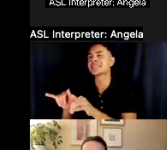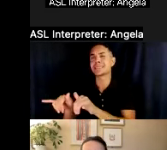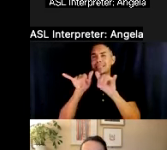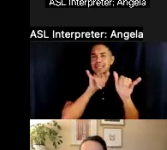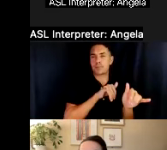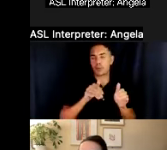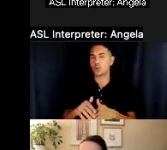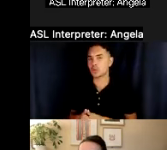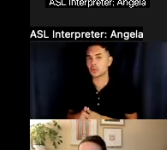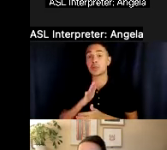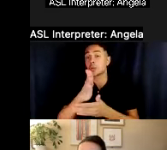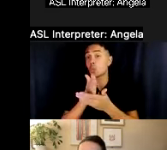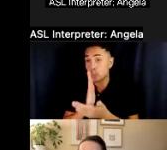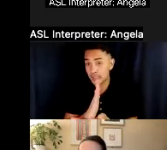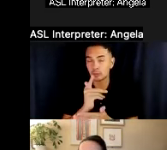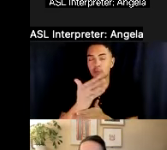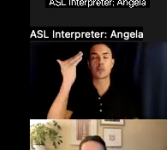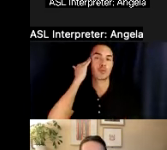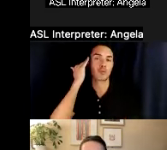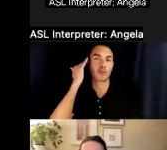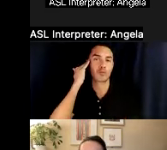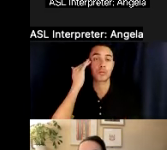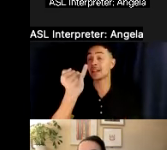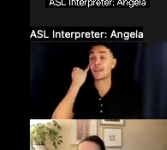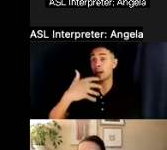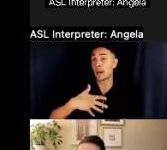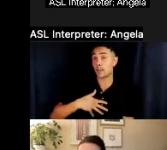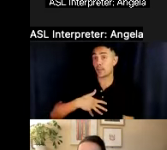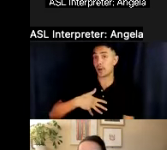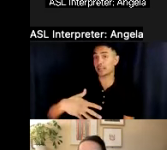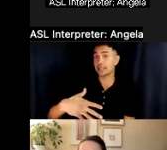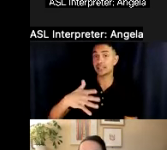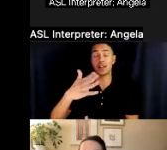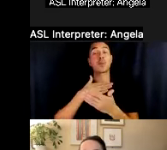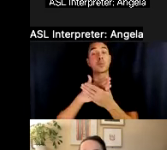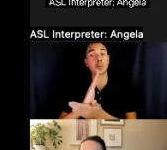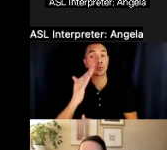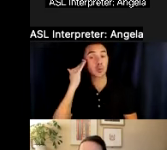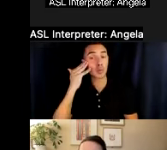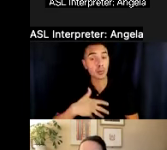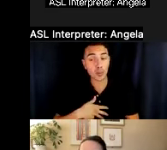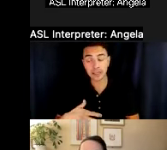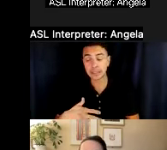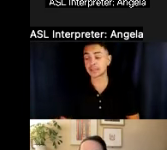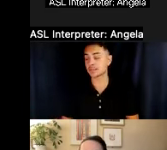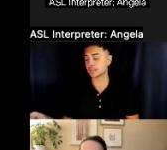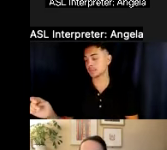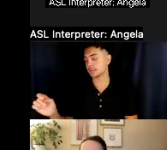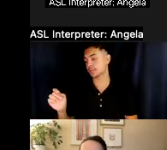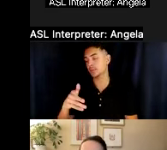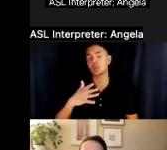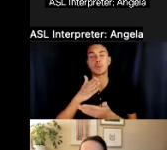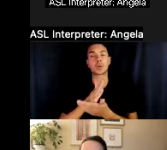about the right to know. So like with a pregnancy test, you the right to know if you're pregnant, the right to know